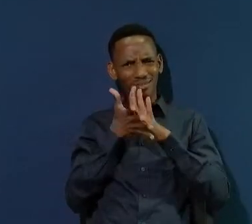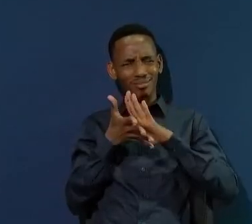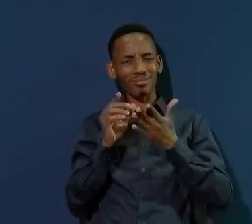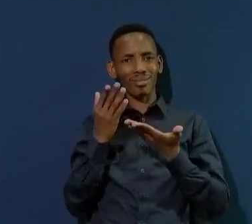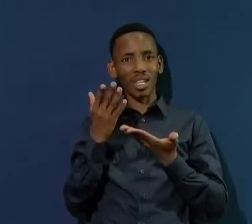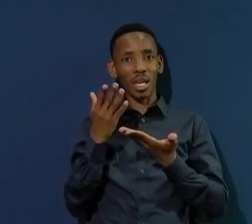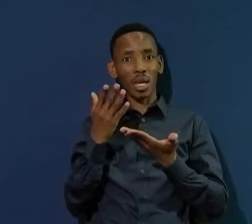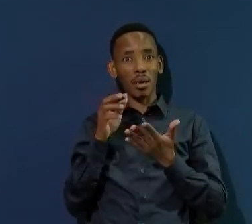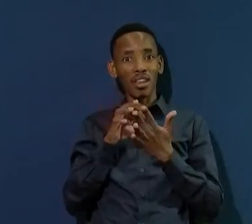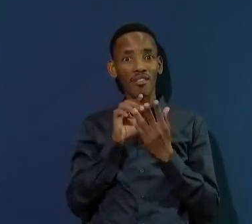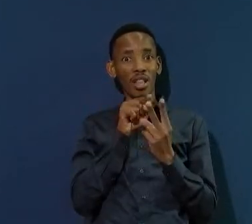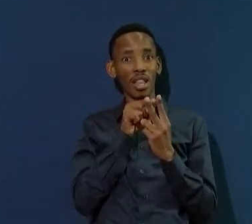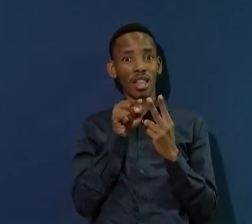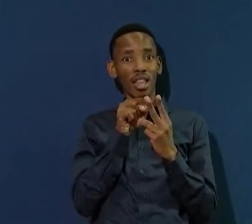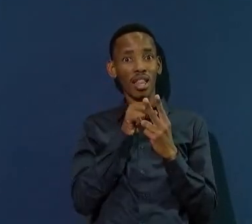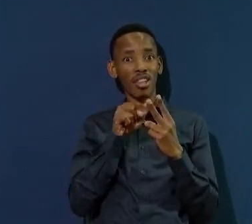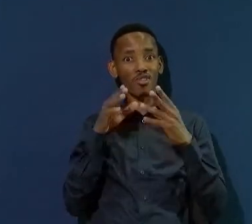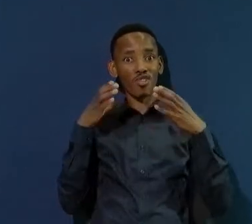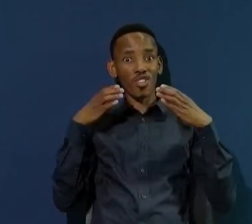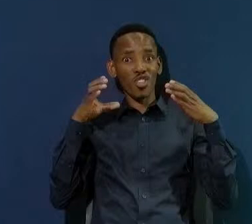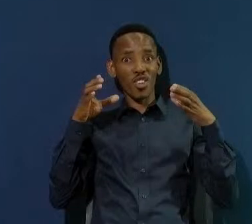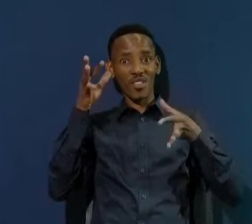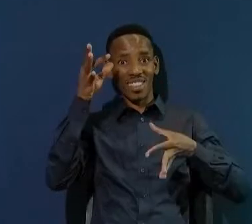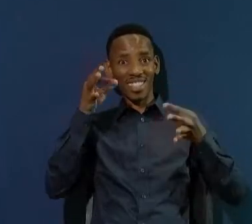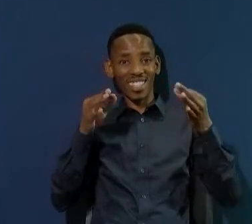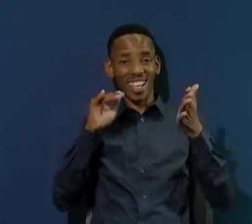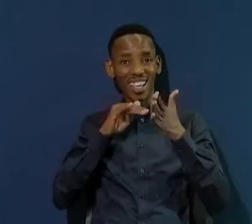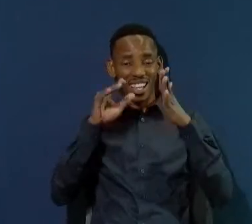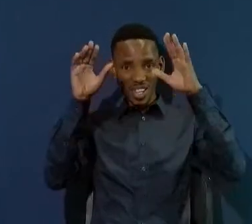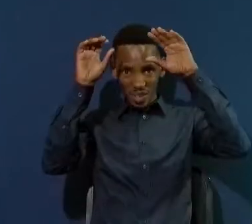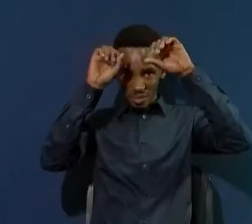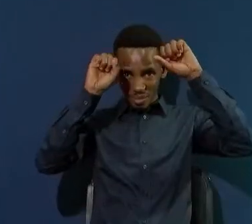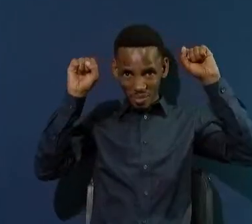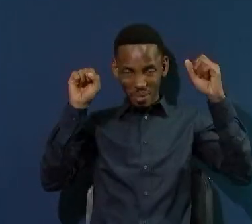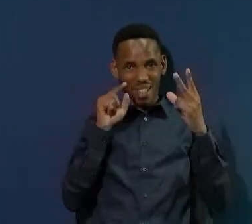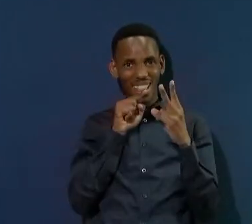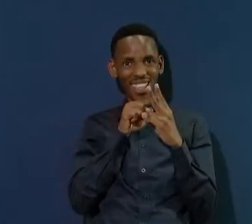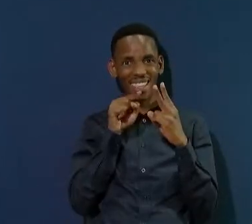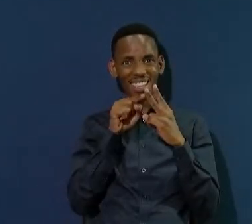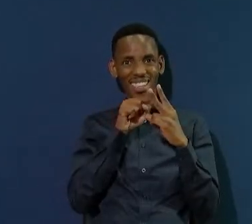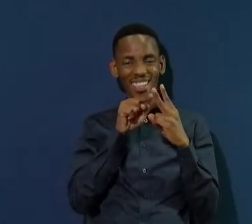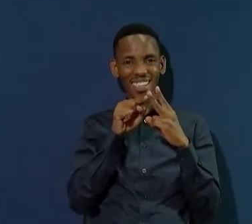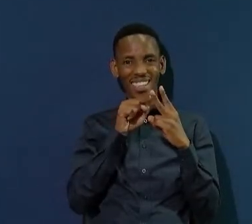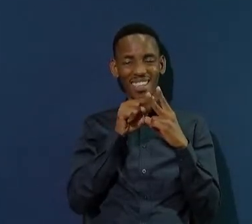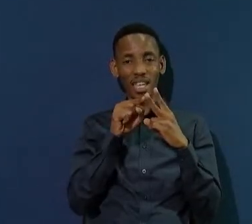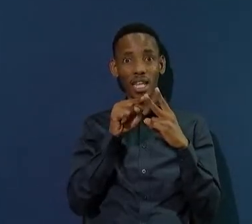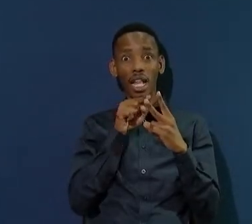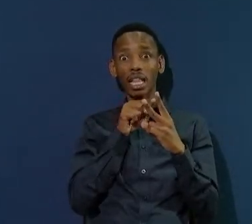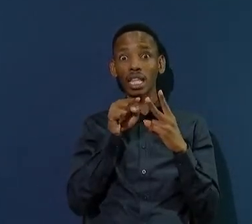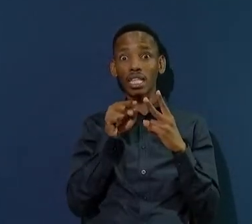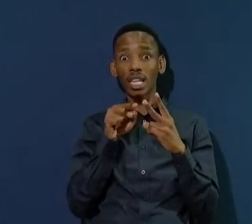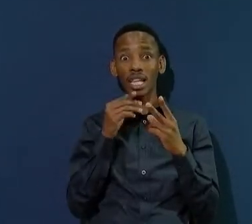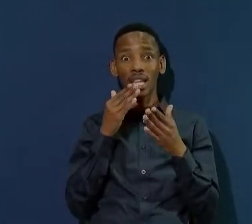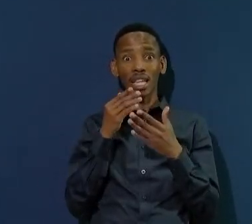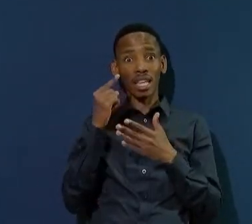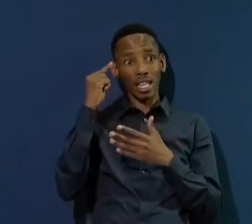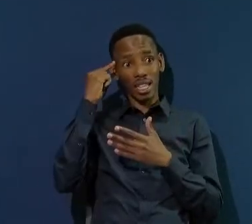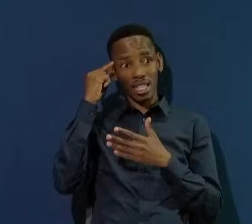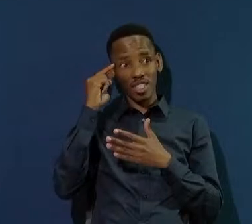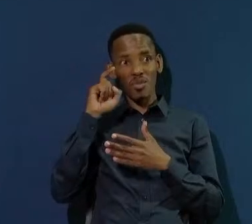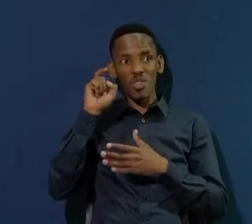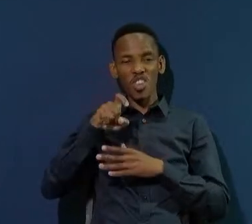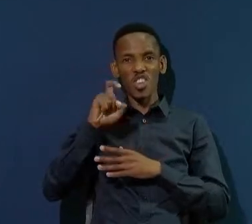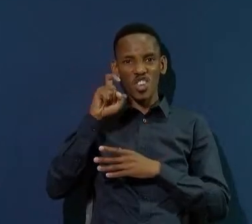the two arms of government, so to speak? As the executive and the judiciary. Ke dikgang tse e leng gore gongwe yaanong re tla tshwana